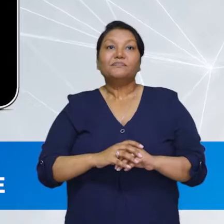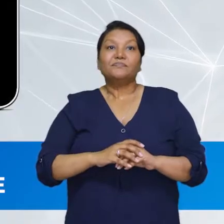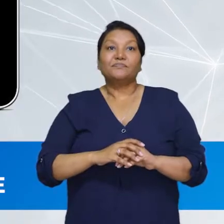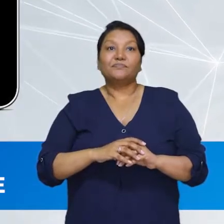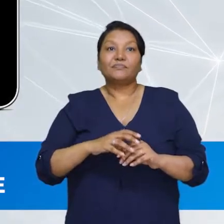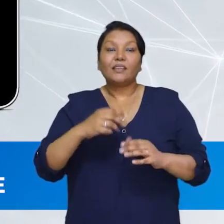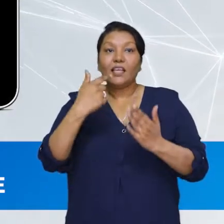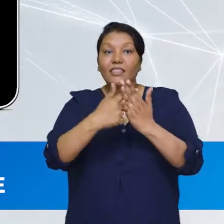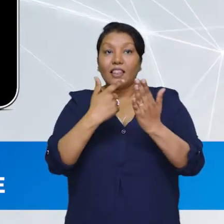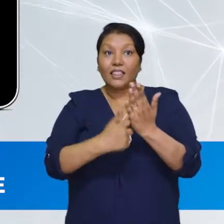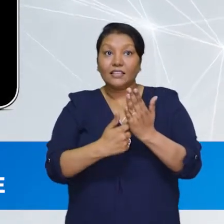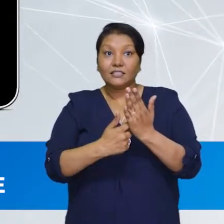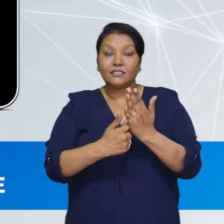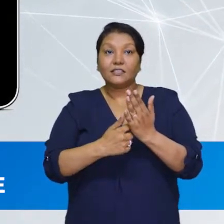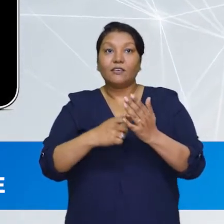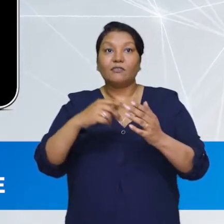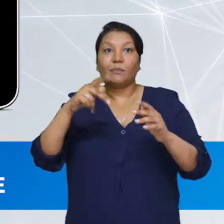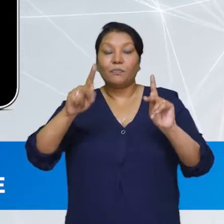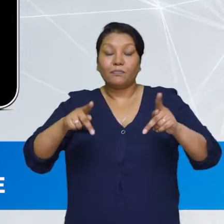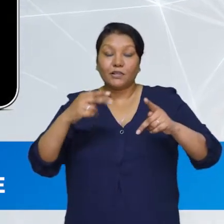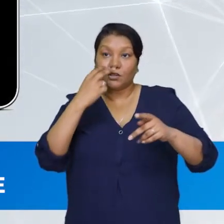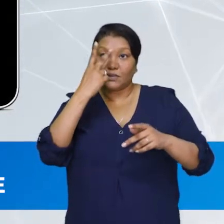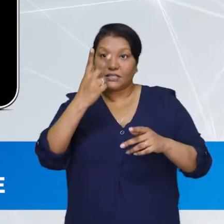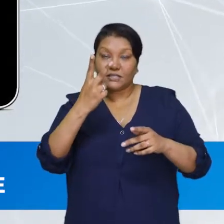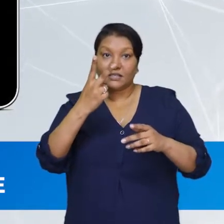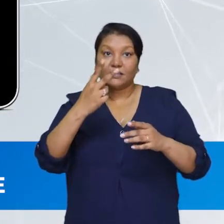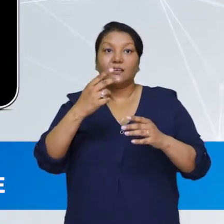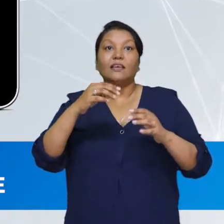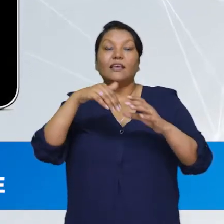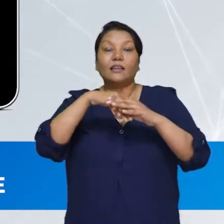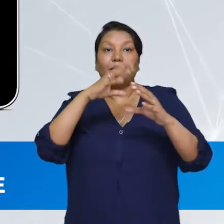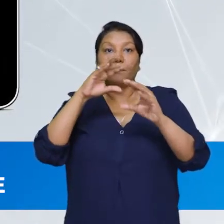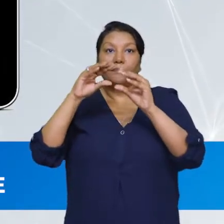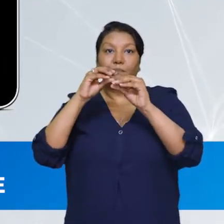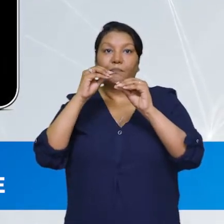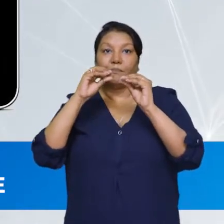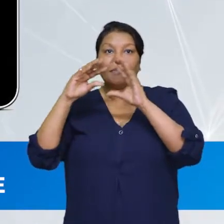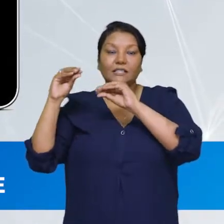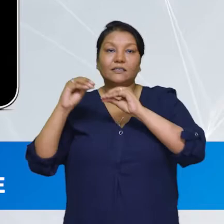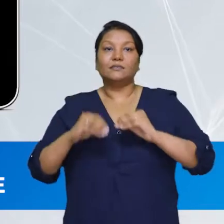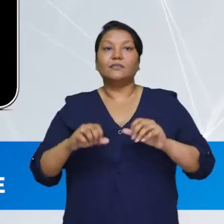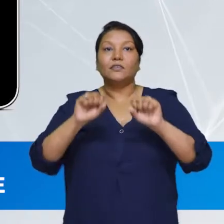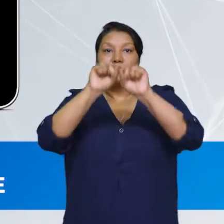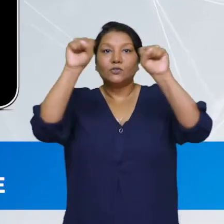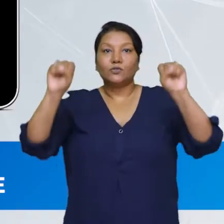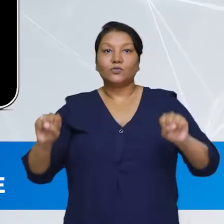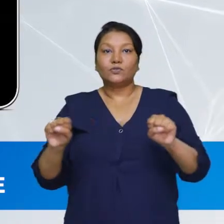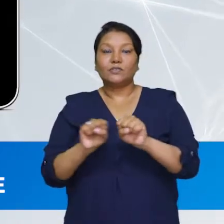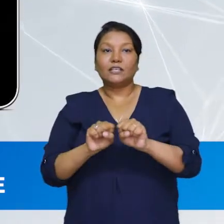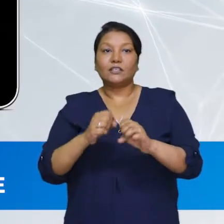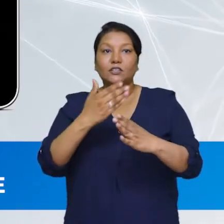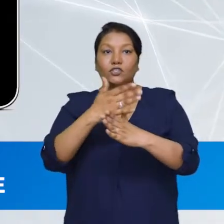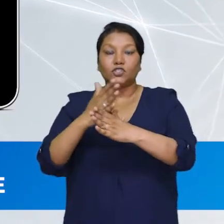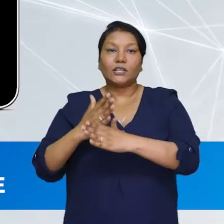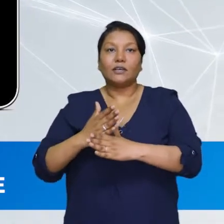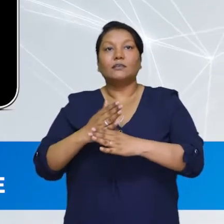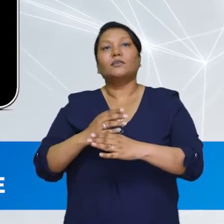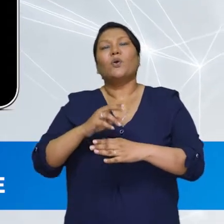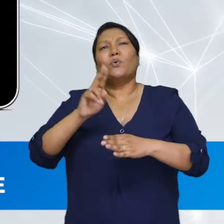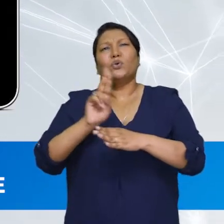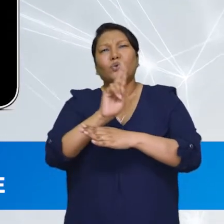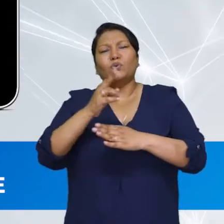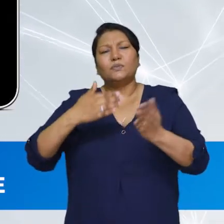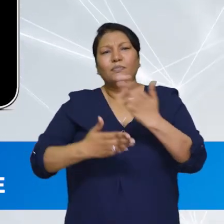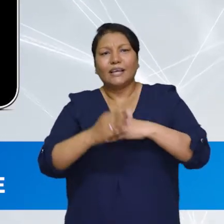like this. The list of participants will appear on the screen. Screen sharing. This feature